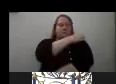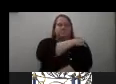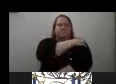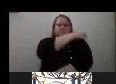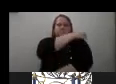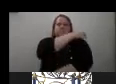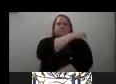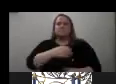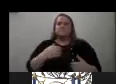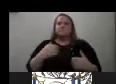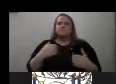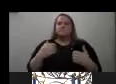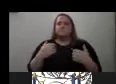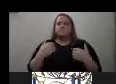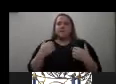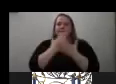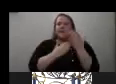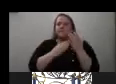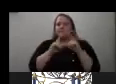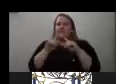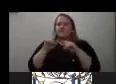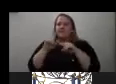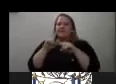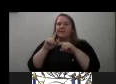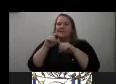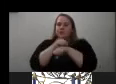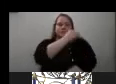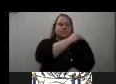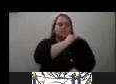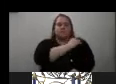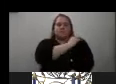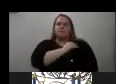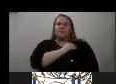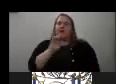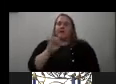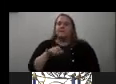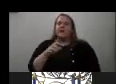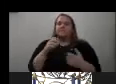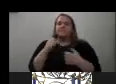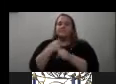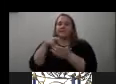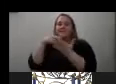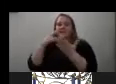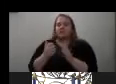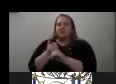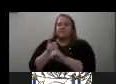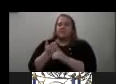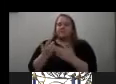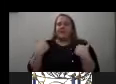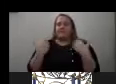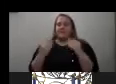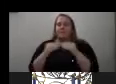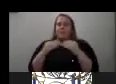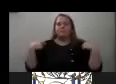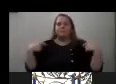little motif with jewels on it. And I think that that makes the dancers have a little broader